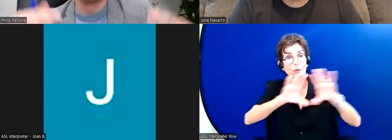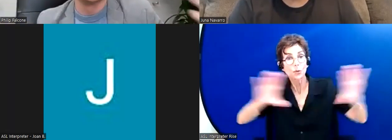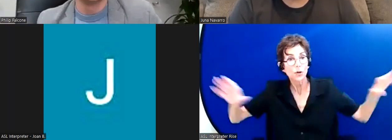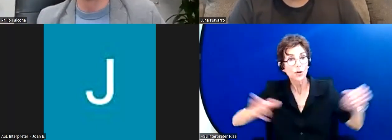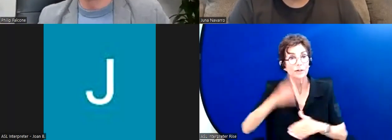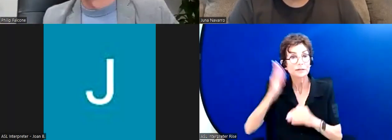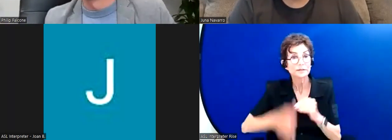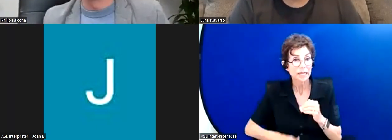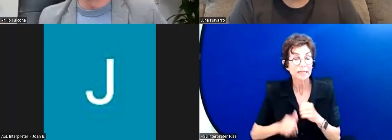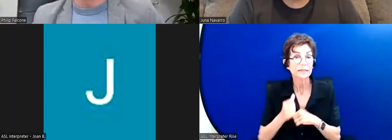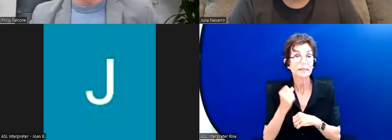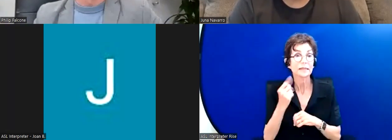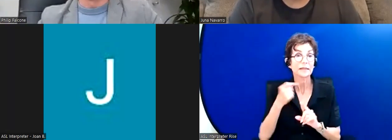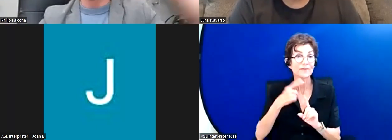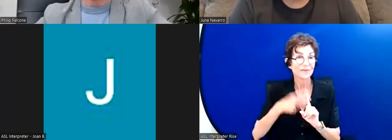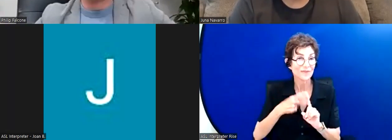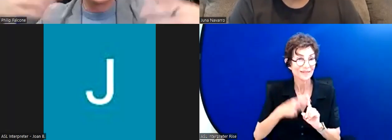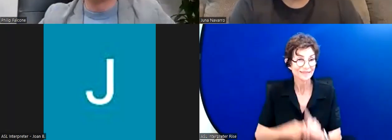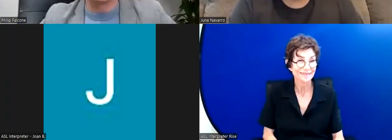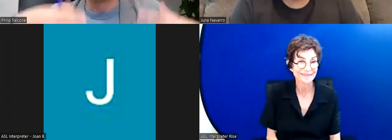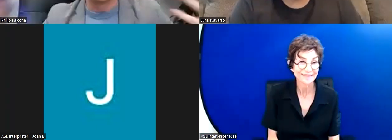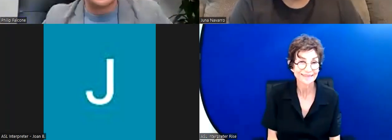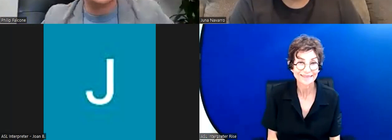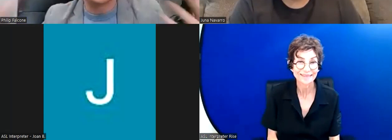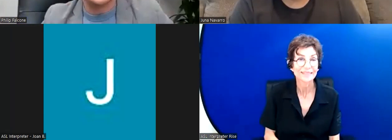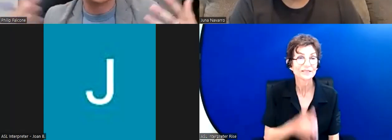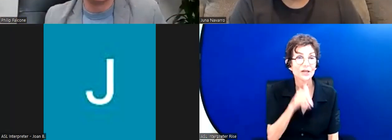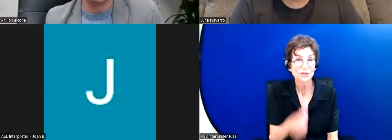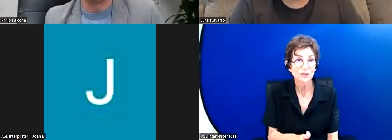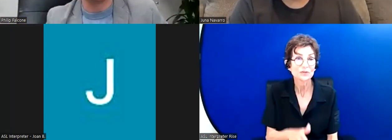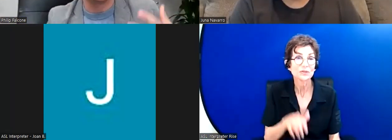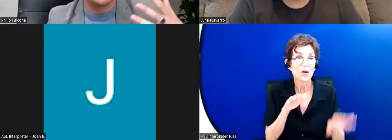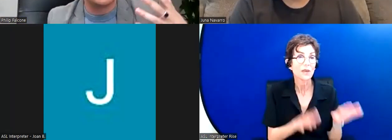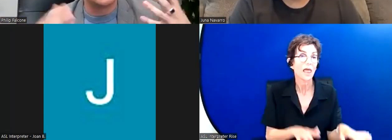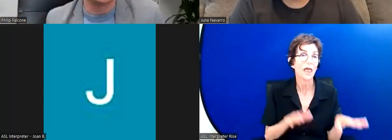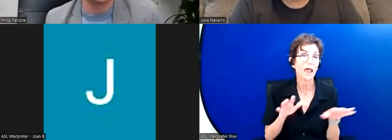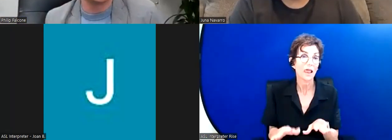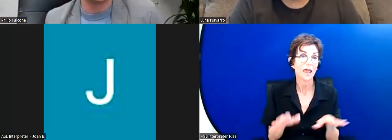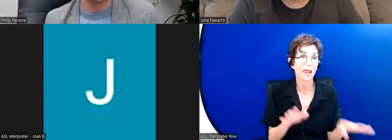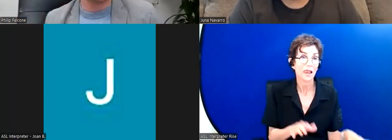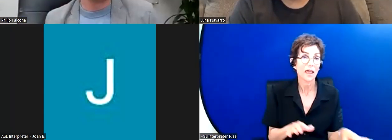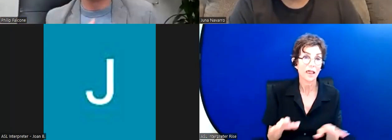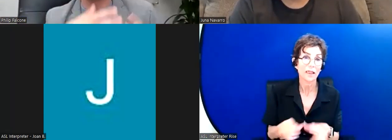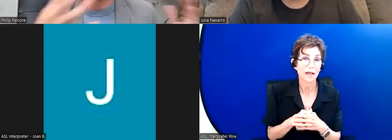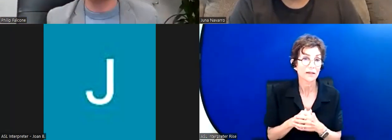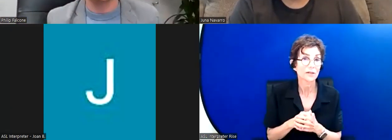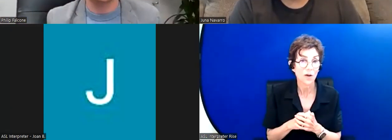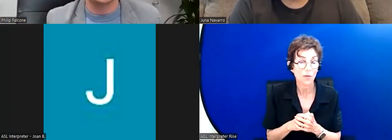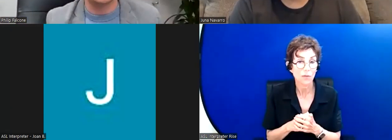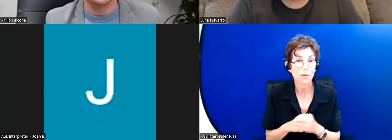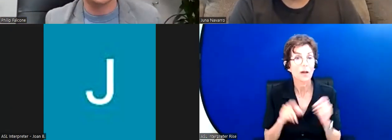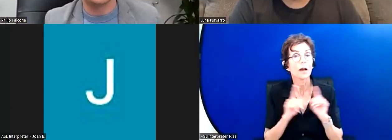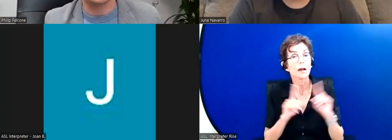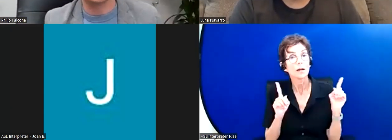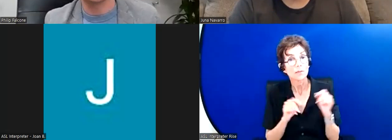lollygag. That's a word that my mom would have used, but it's it's something that we had to move. We had to be respectful of